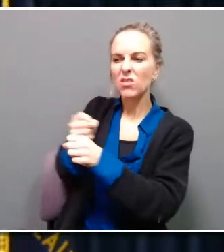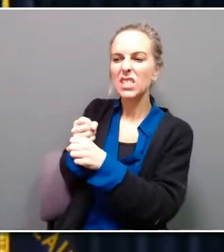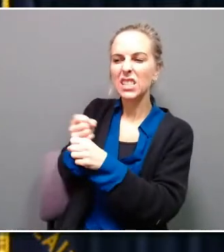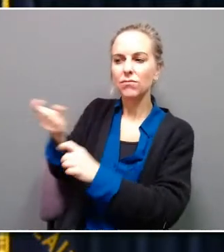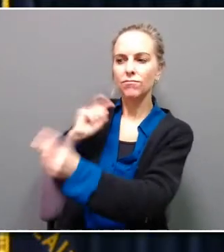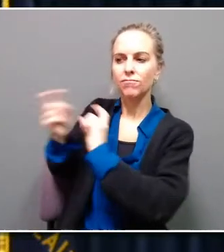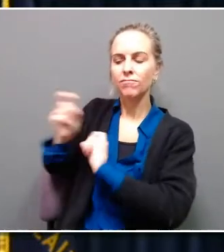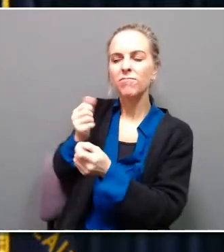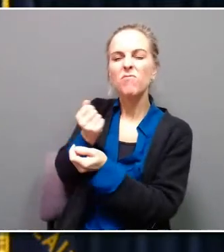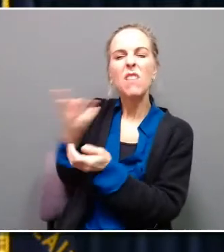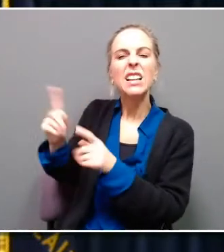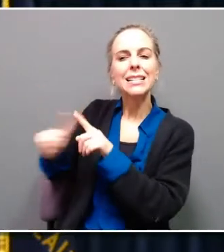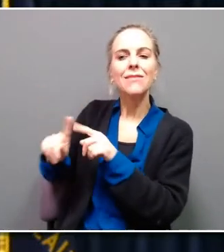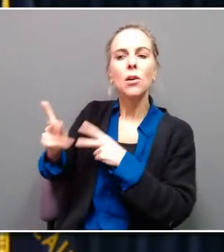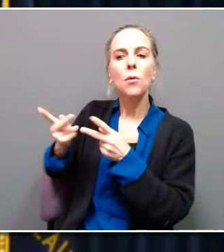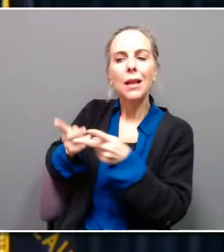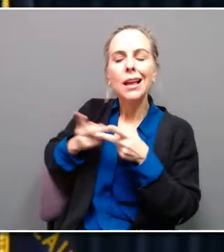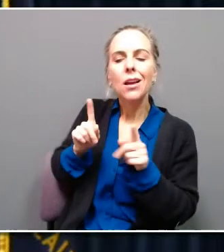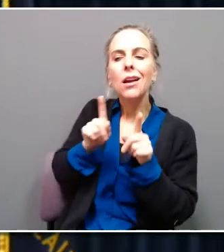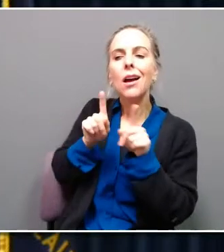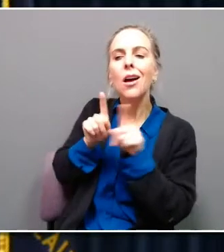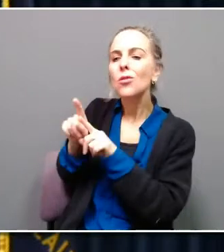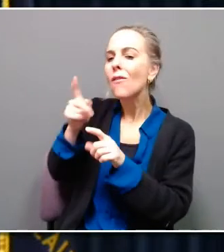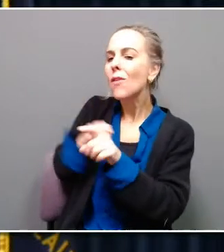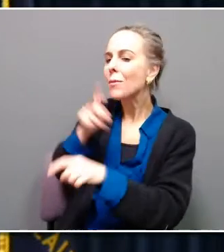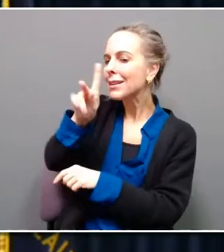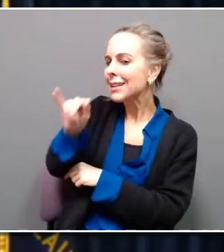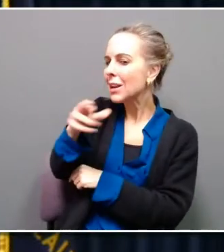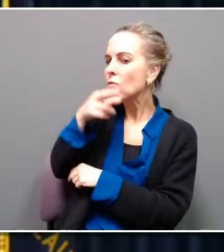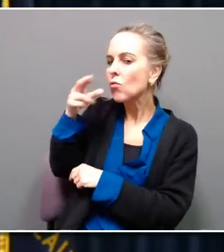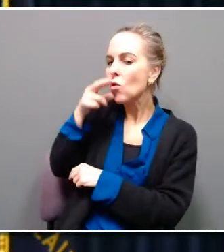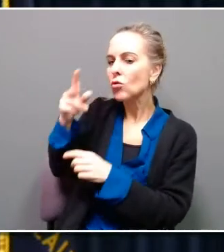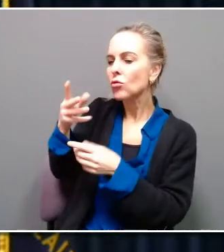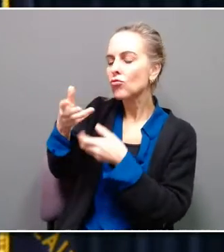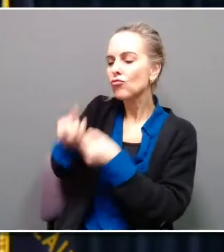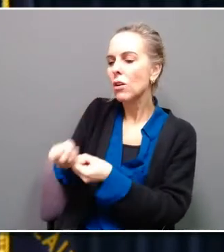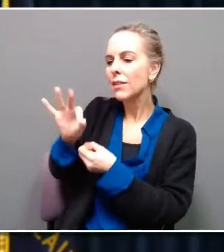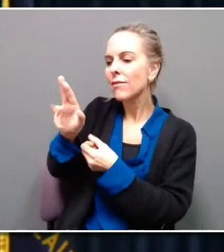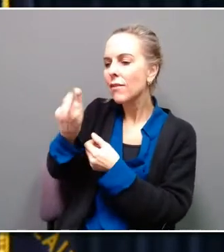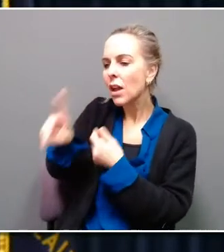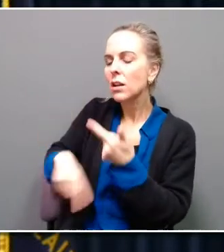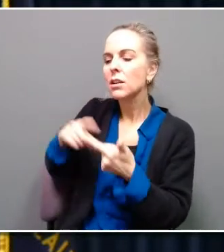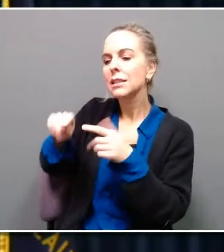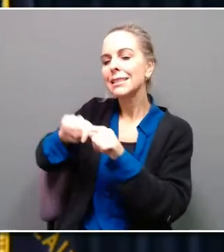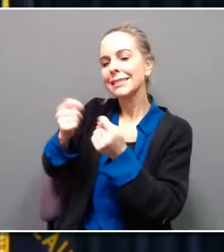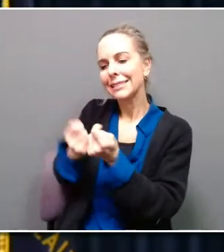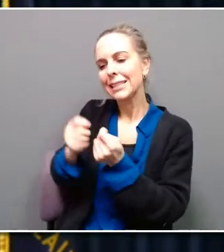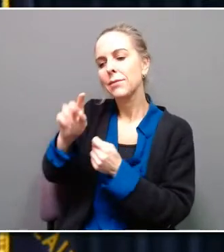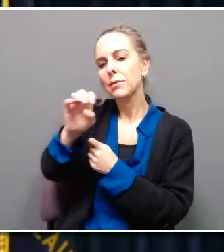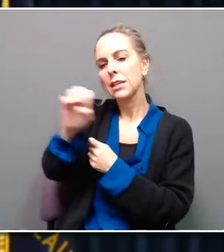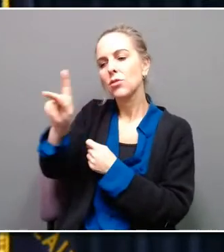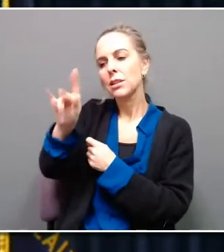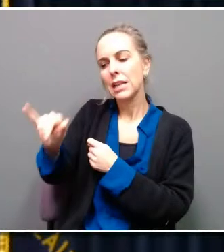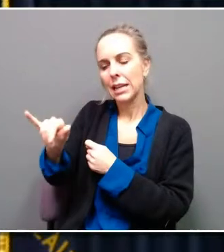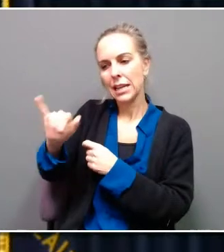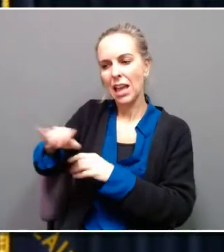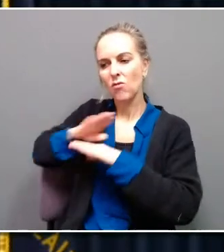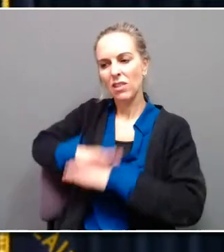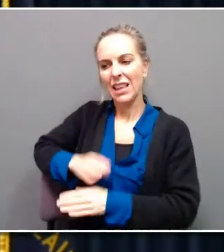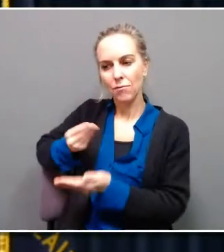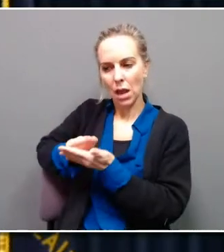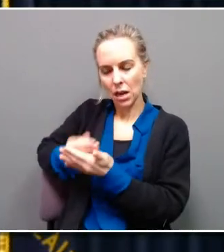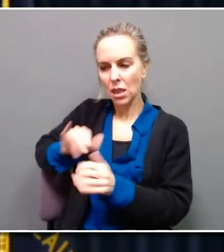the Kentucky Rural Trust Fund and the Team Eastern Kentucky Flood Relief Fund. We are proud to support their